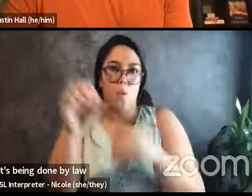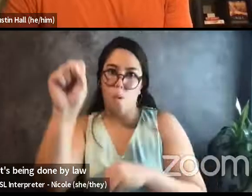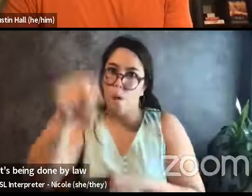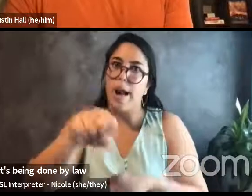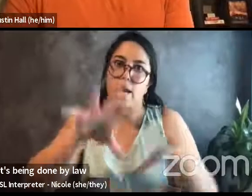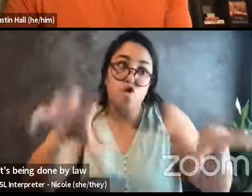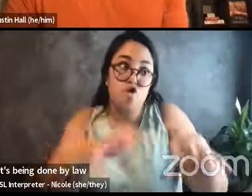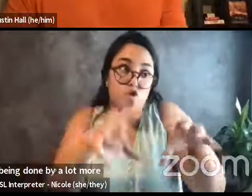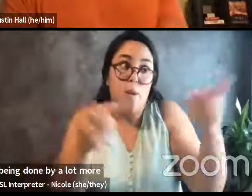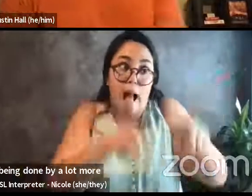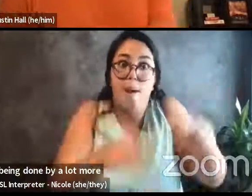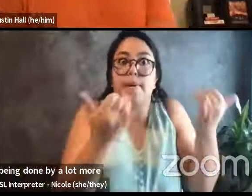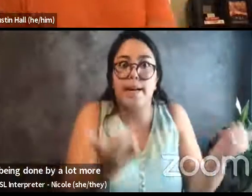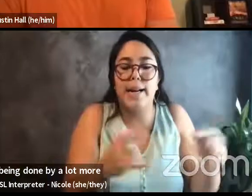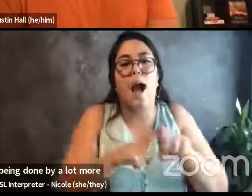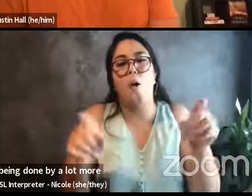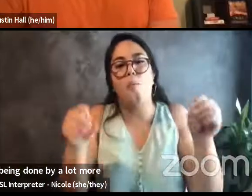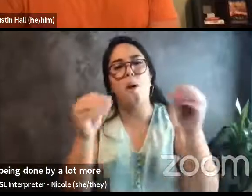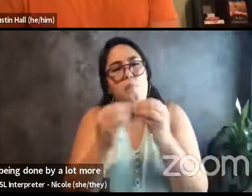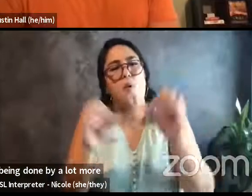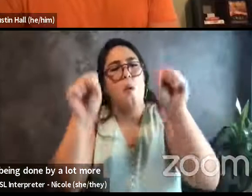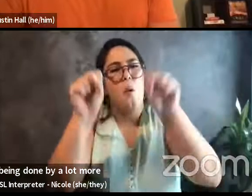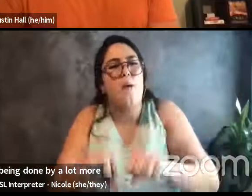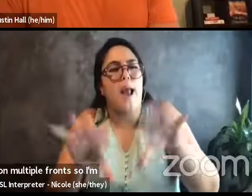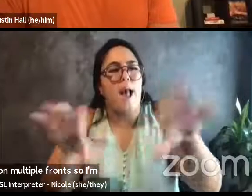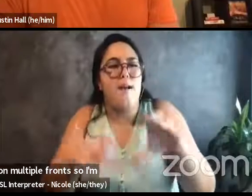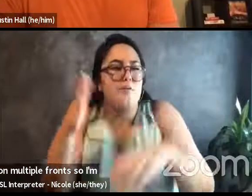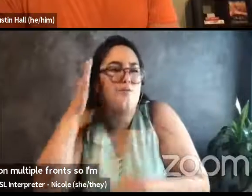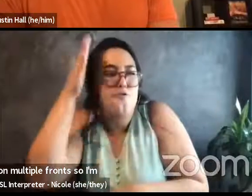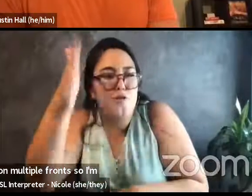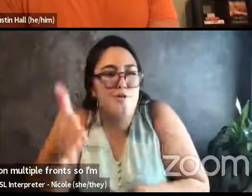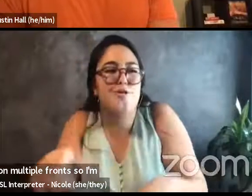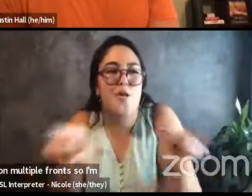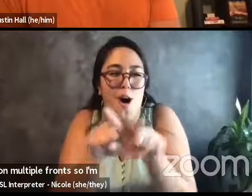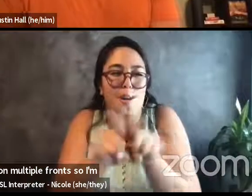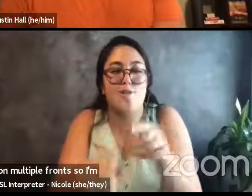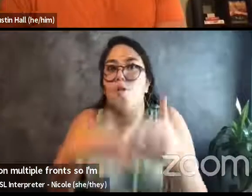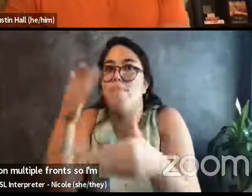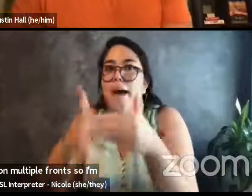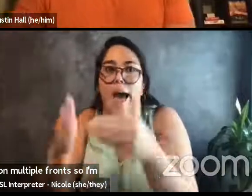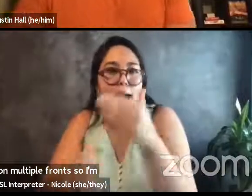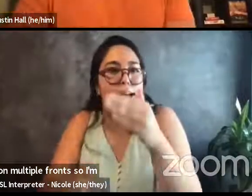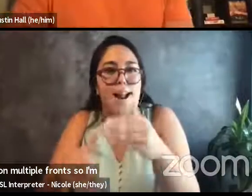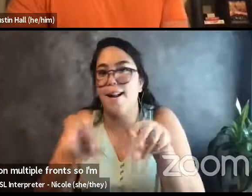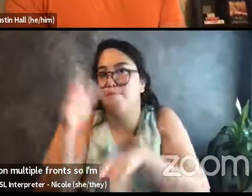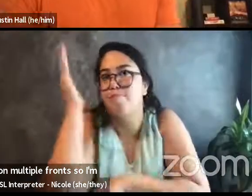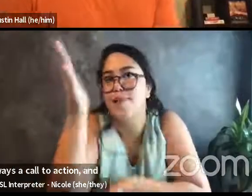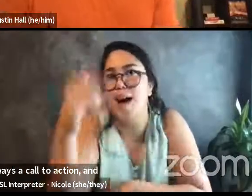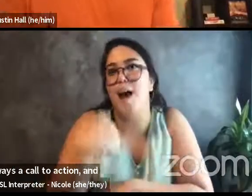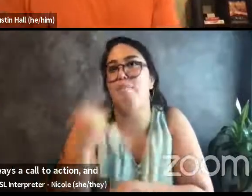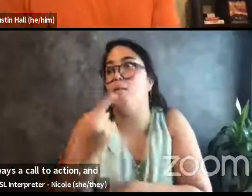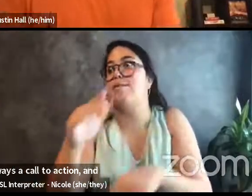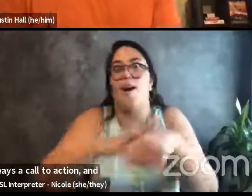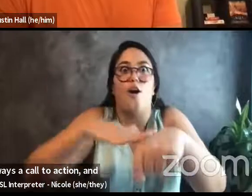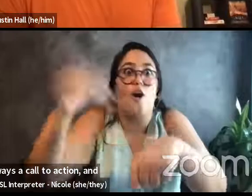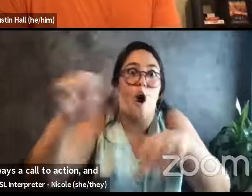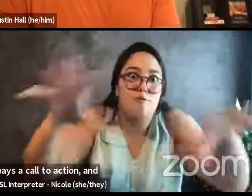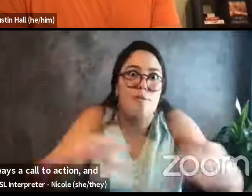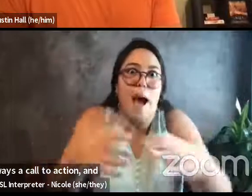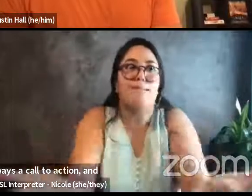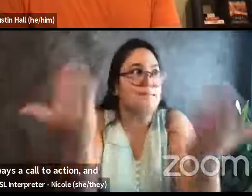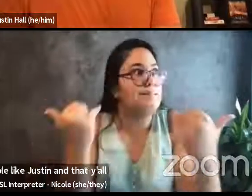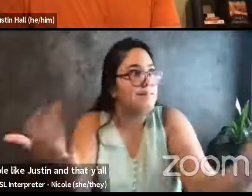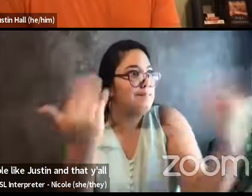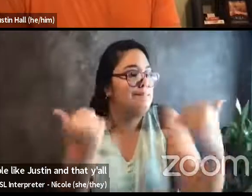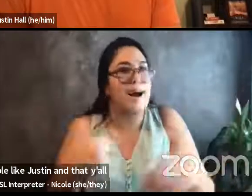be done on multiple fronts. So I'm always like at the end, I'm always like call to action and I'm excited that there are people like Justin and that